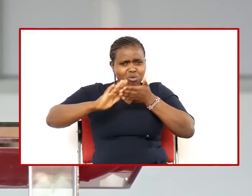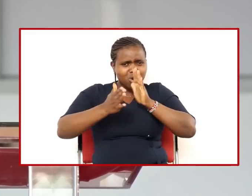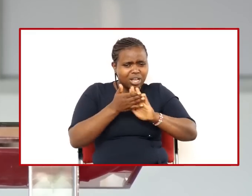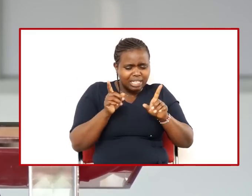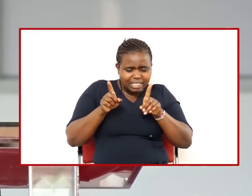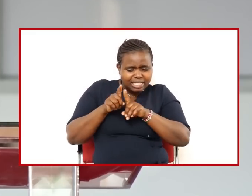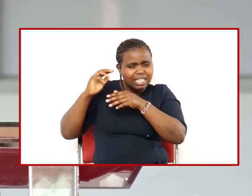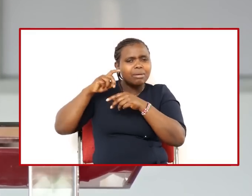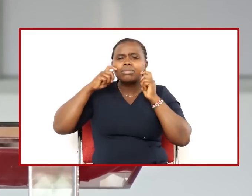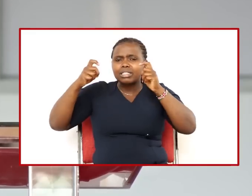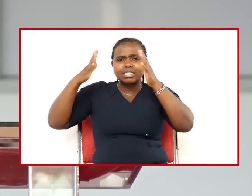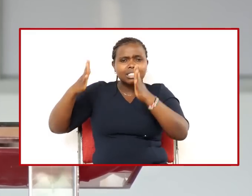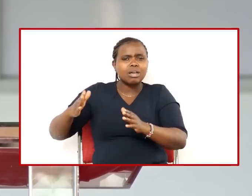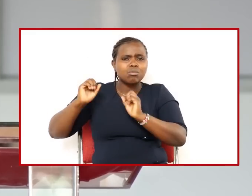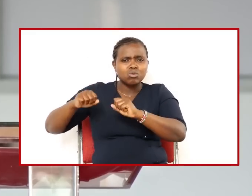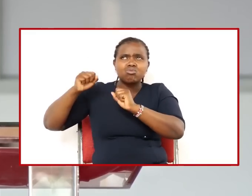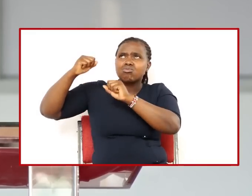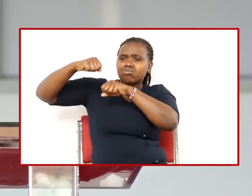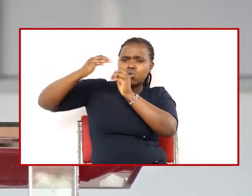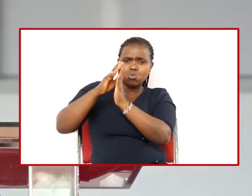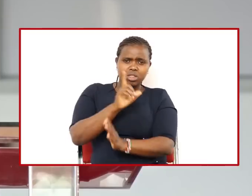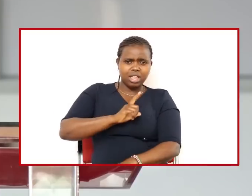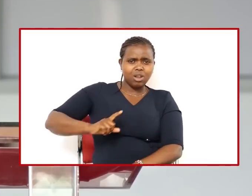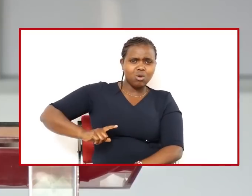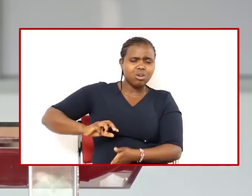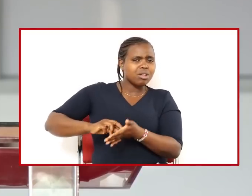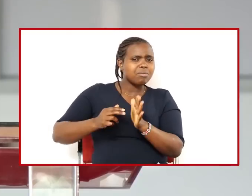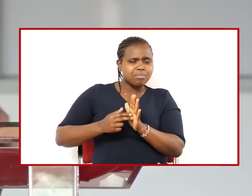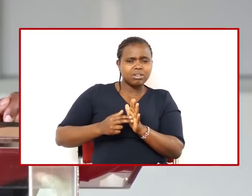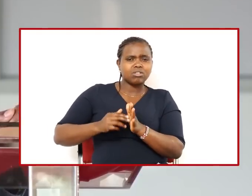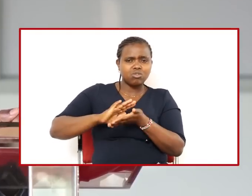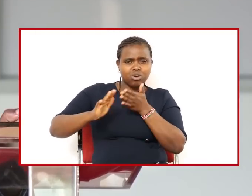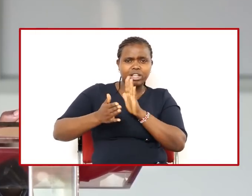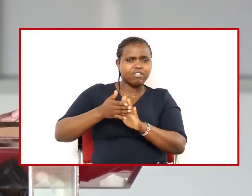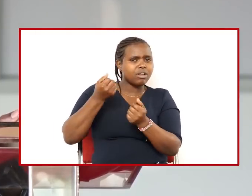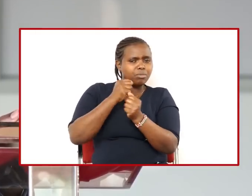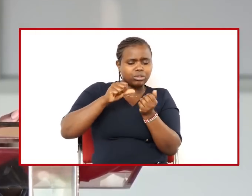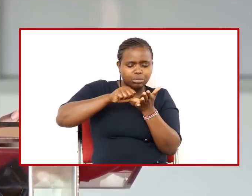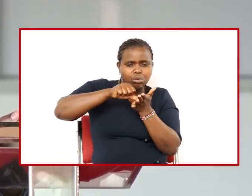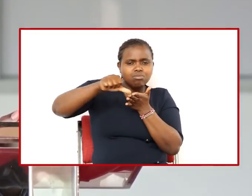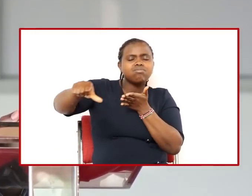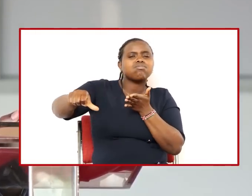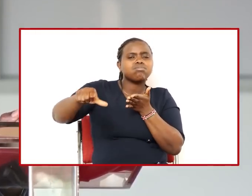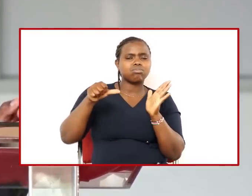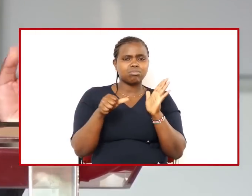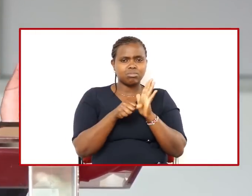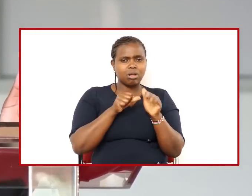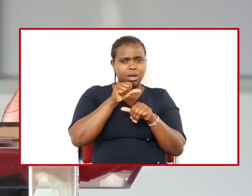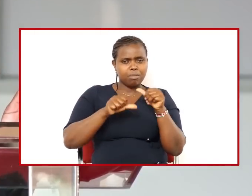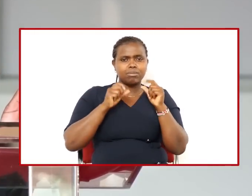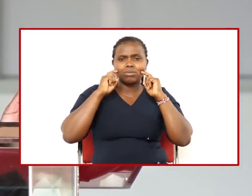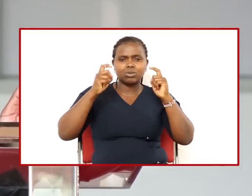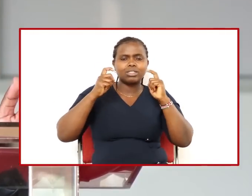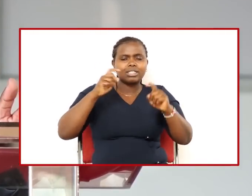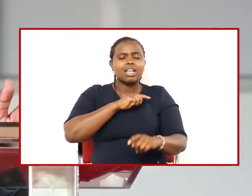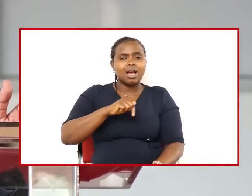sinner might be made right with God, forgiveness does not cancel out the consequences of our